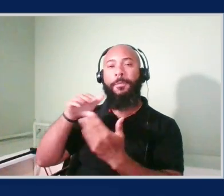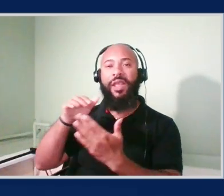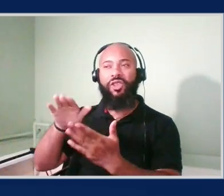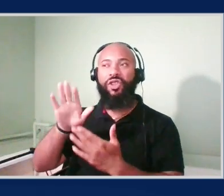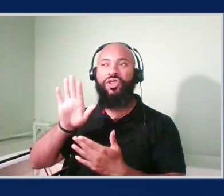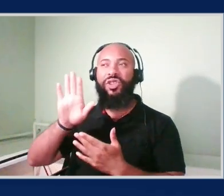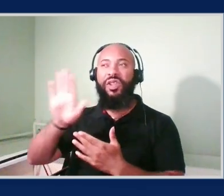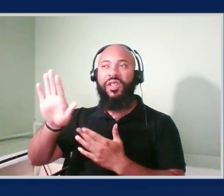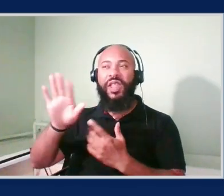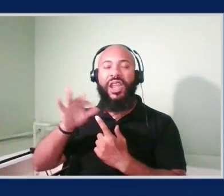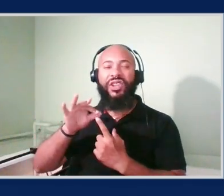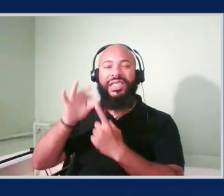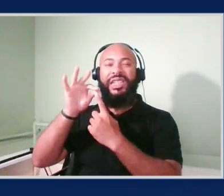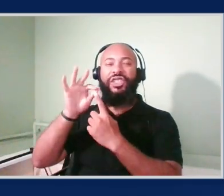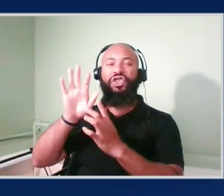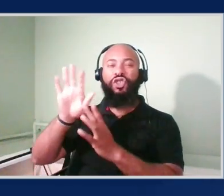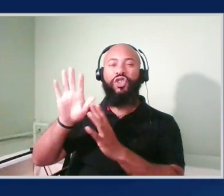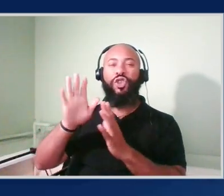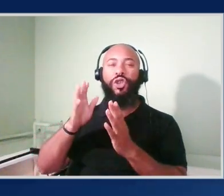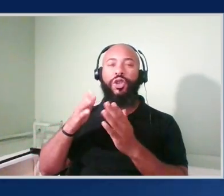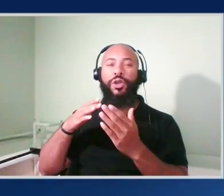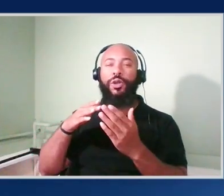that a threat actor would do, or